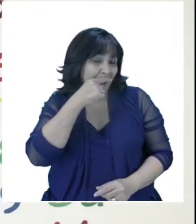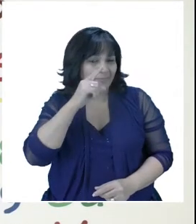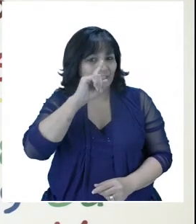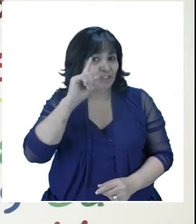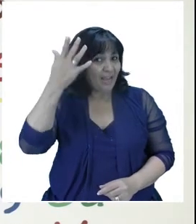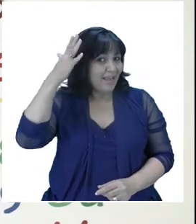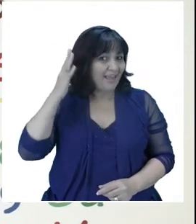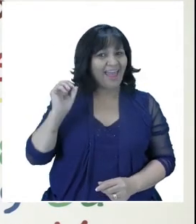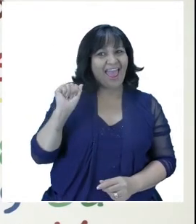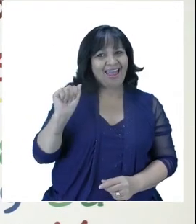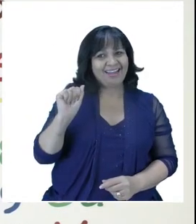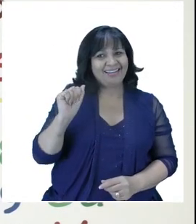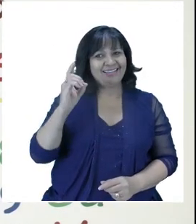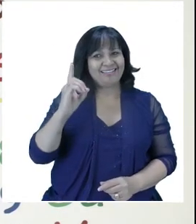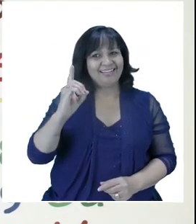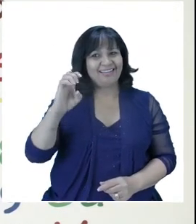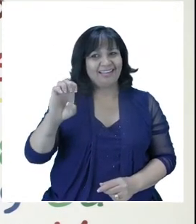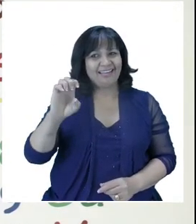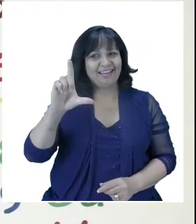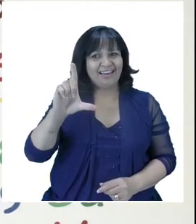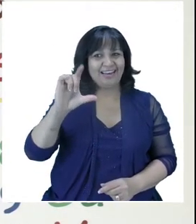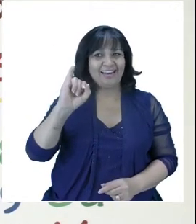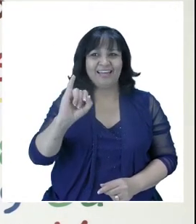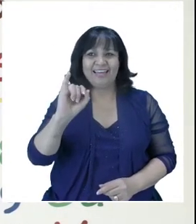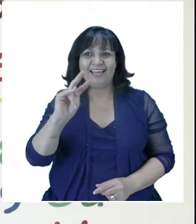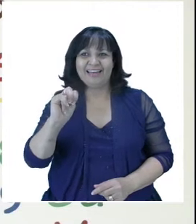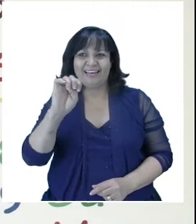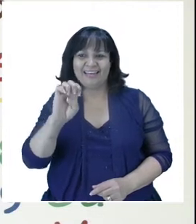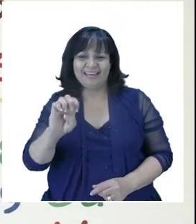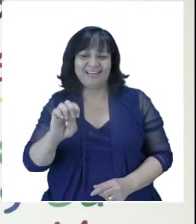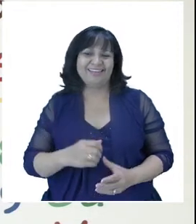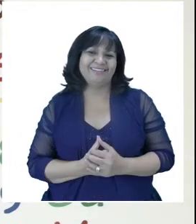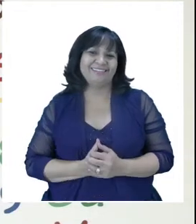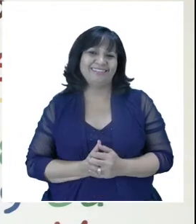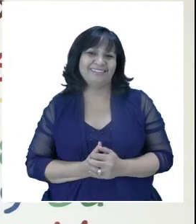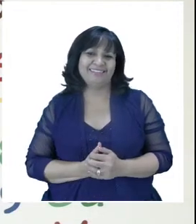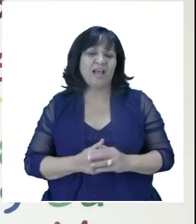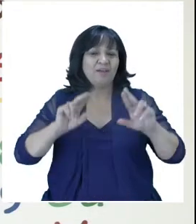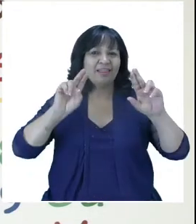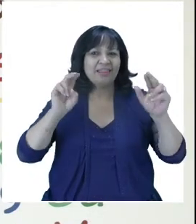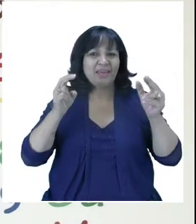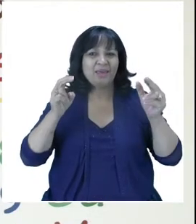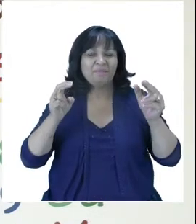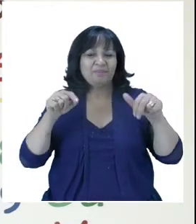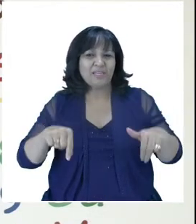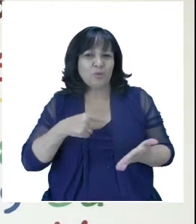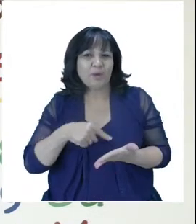Teacher Mutsa, and thank you so much for joining me today. Our theme this